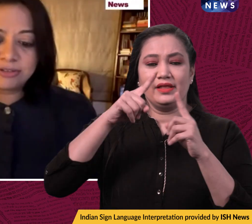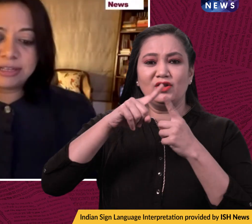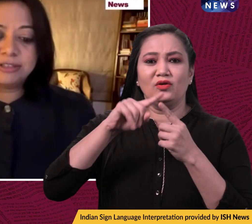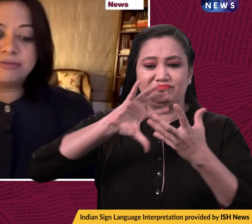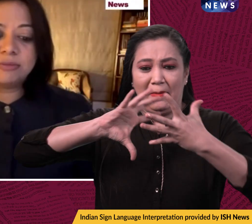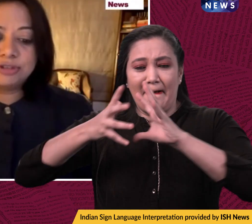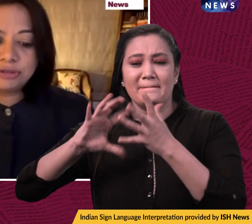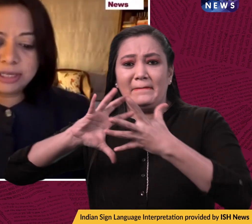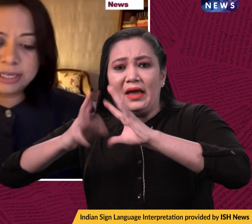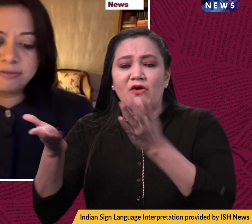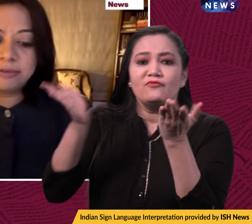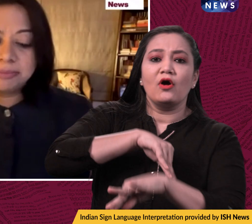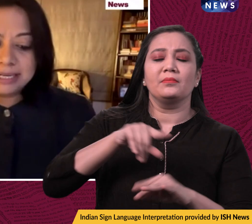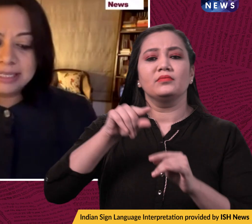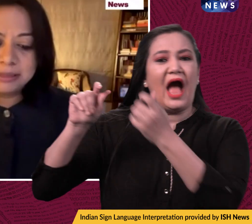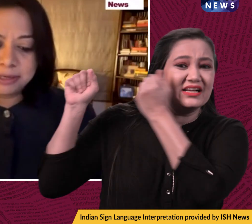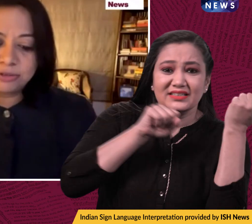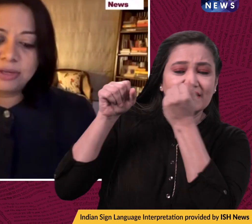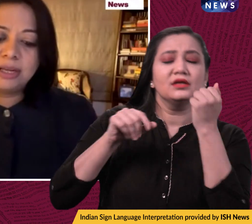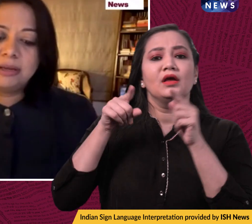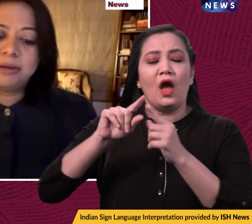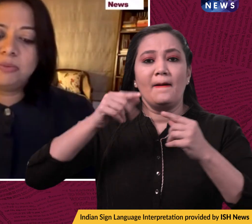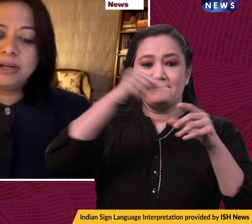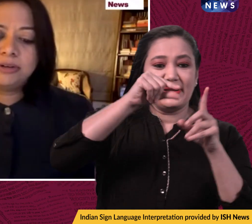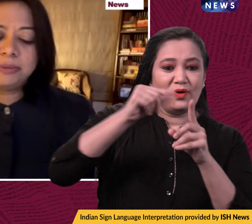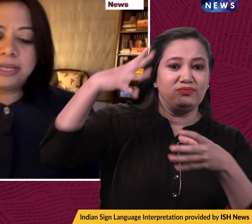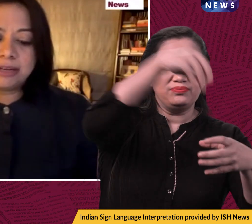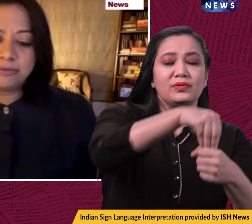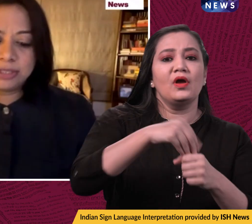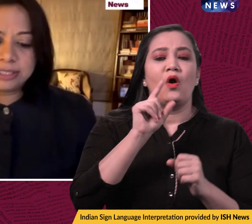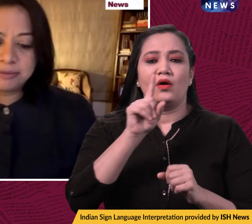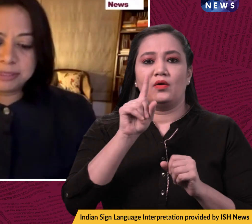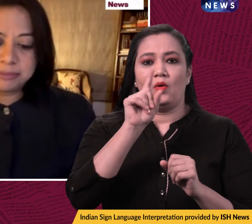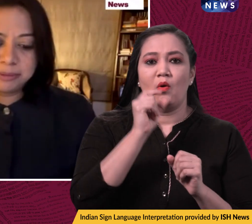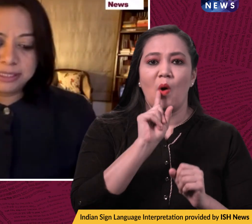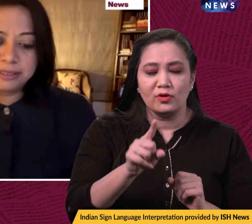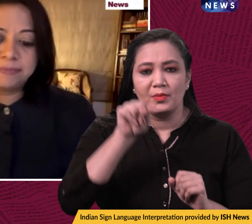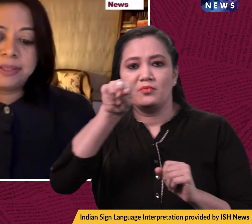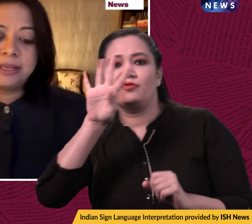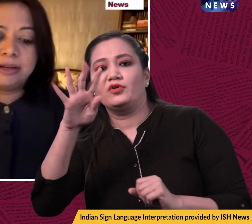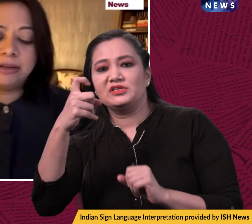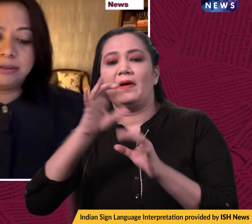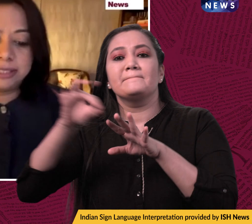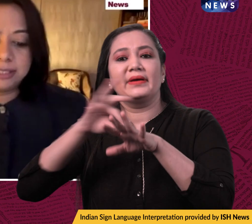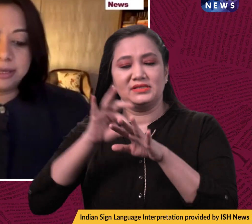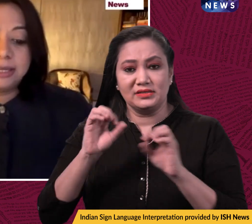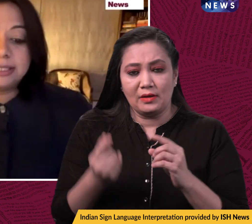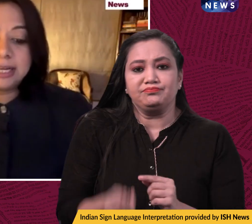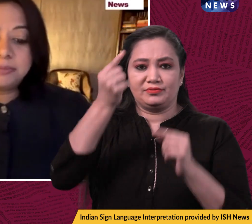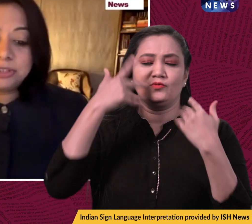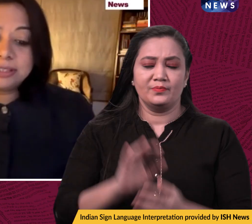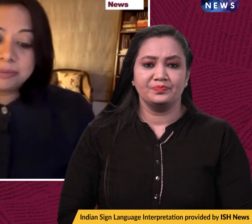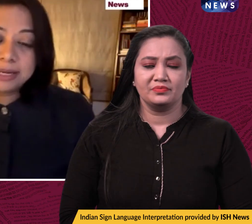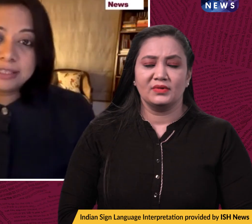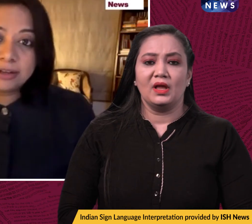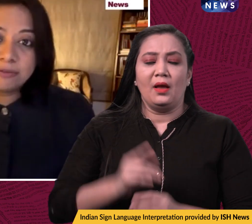ethanol extracted from sugarcane for blending in petrol by 1 rupee and 47 paise per litre. This year. The